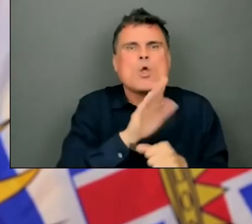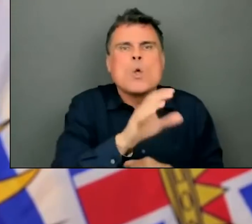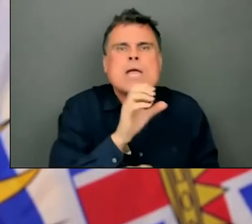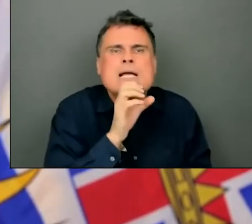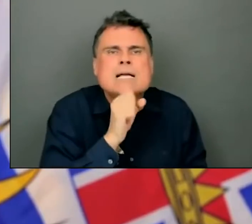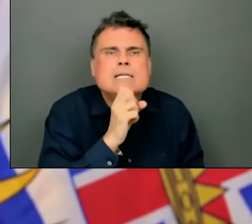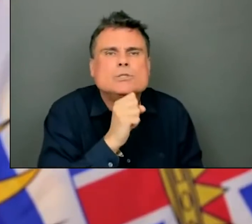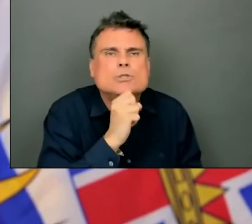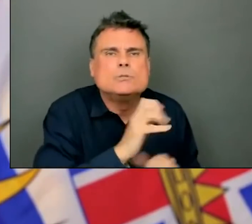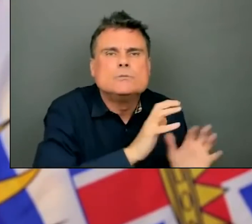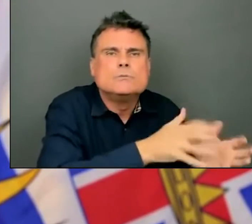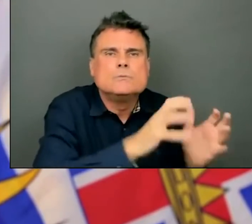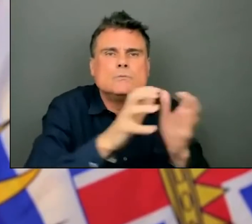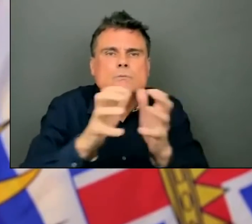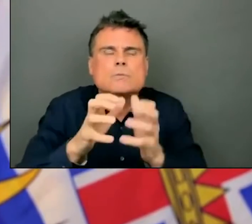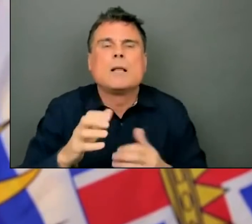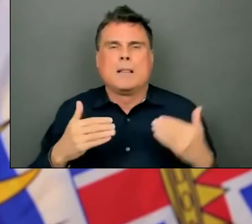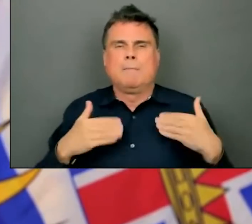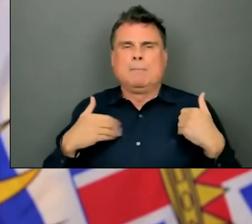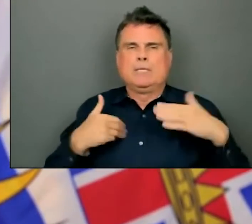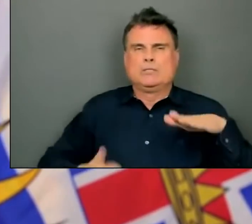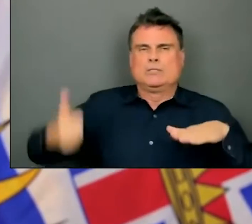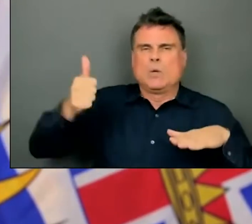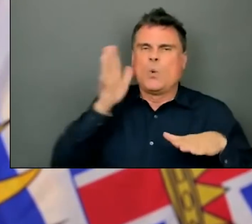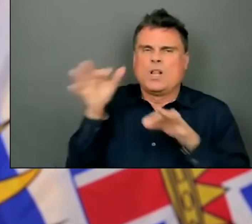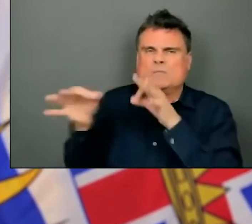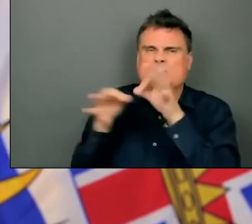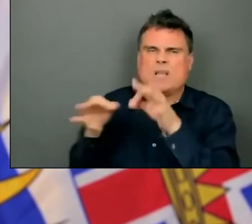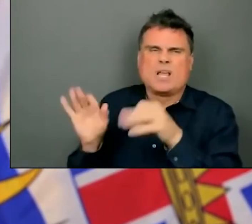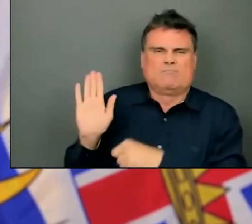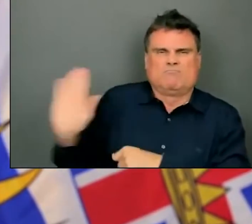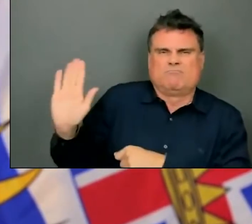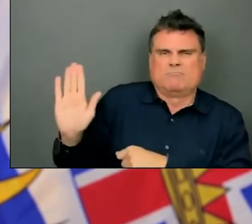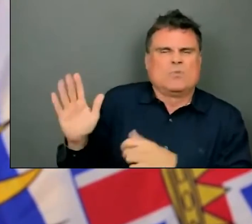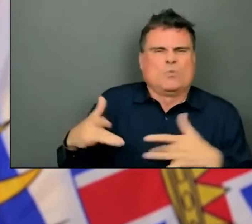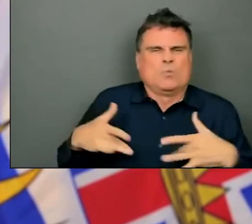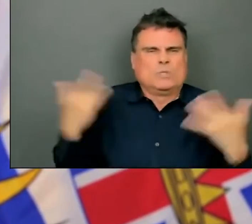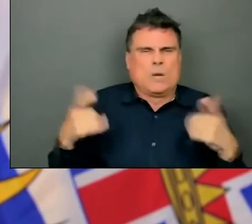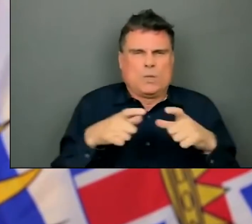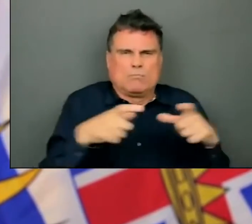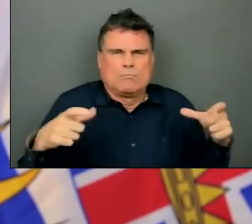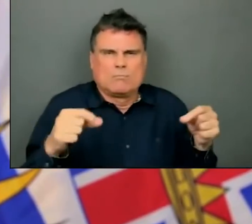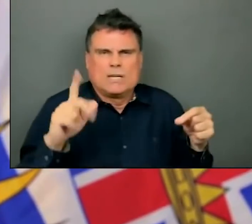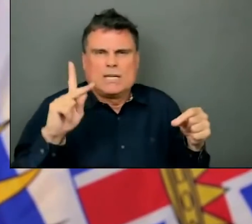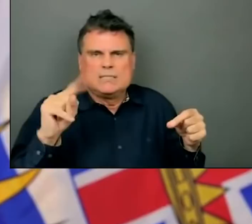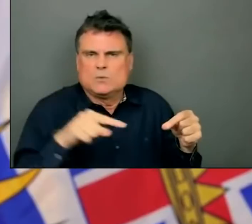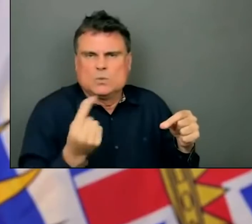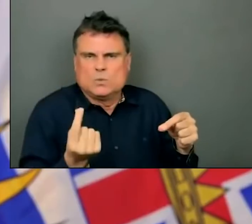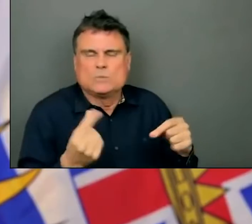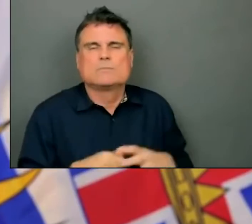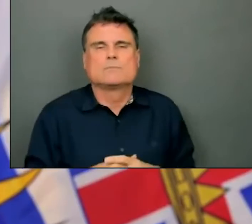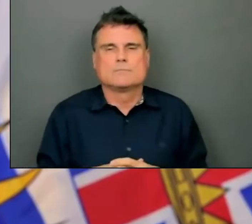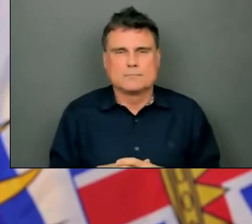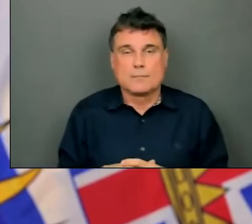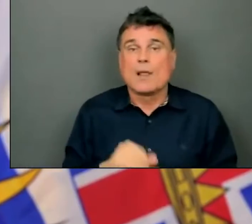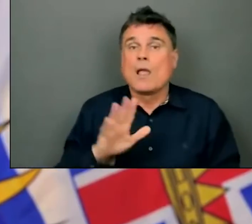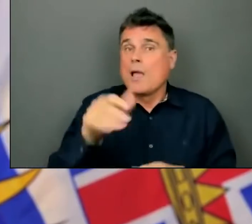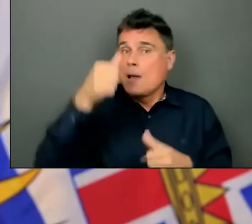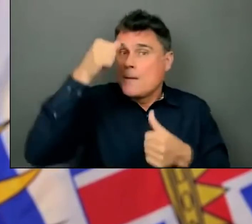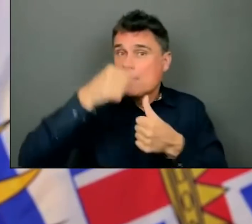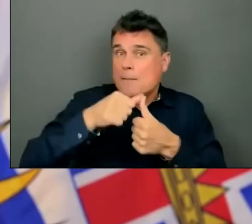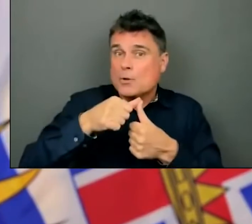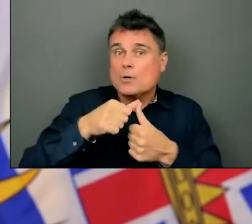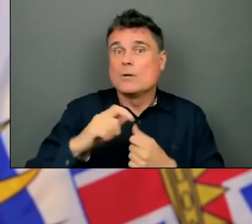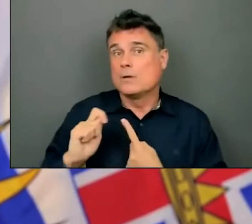it to the minister to give details of that. But I want to just remind people that these tests are a tool